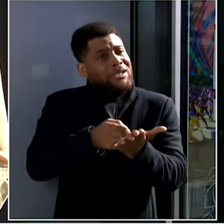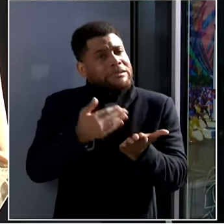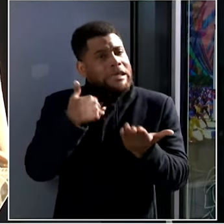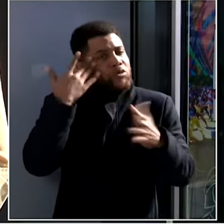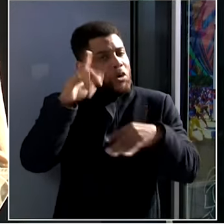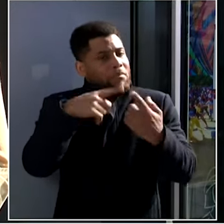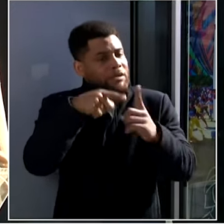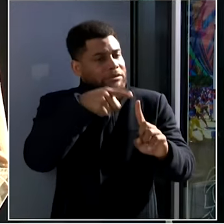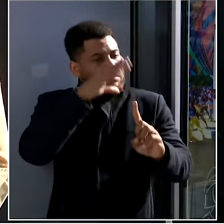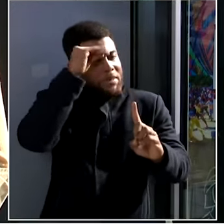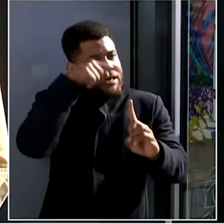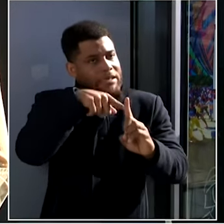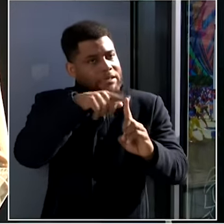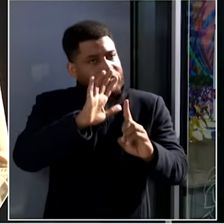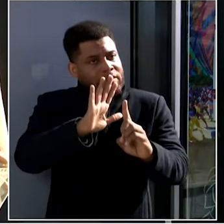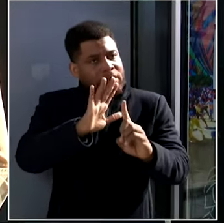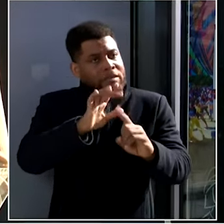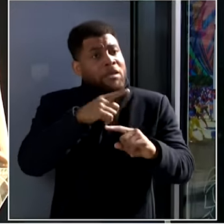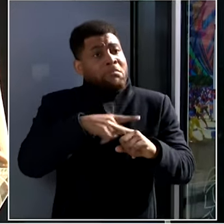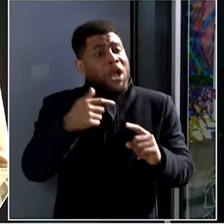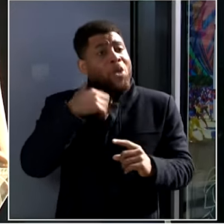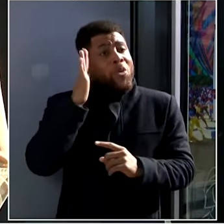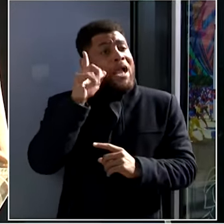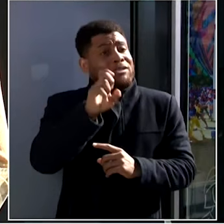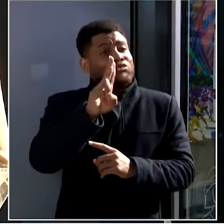associate myself with the U.S. attorney on this one.